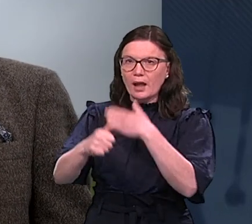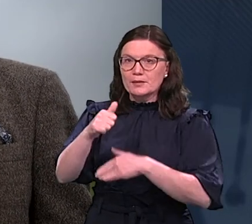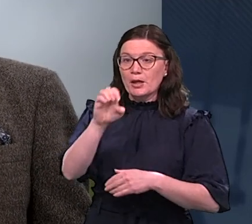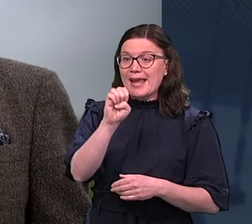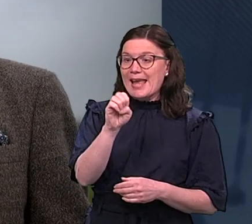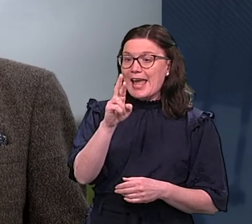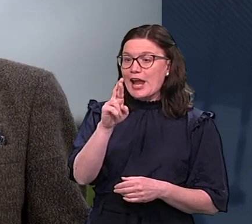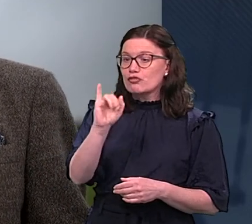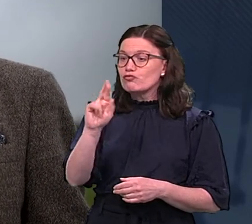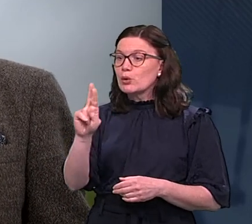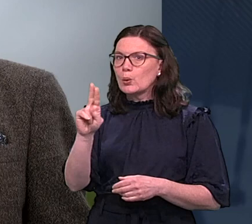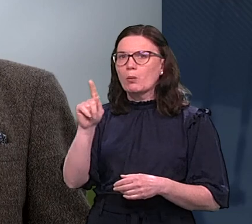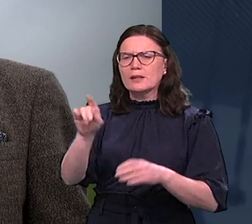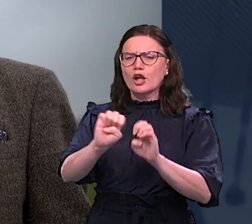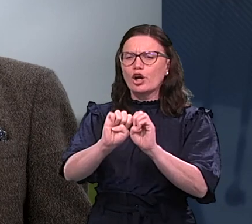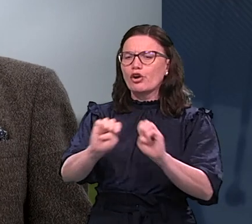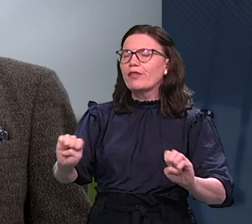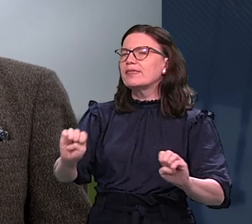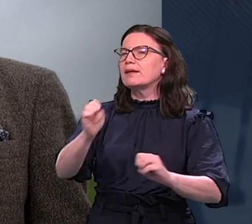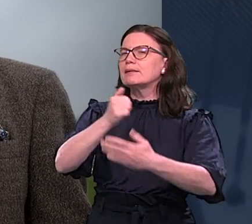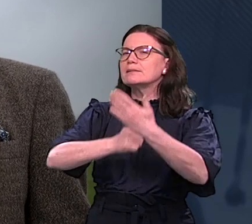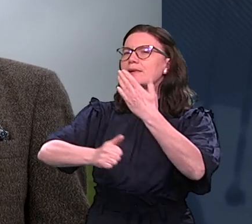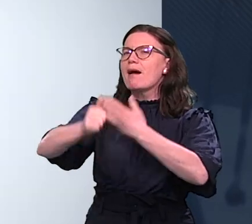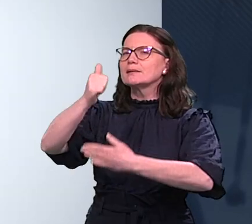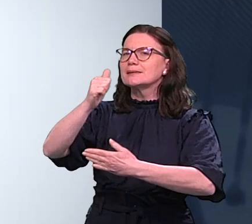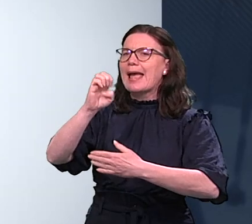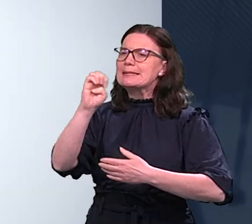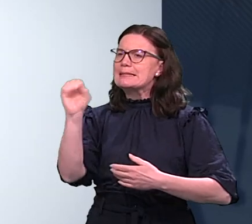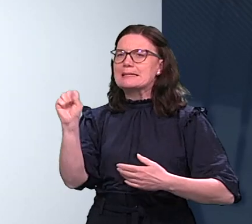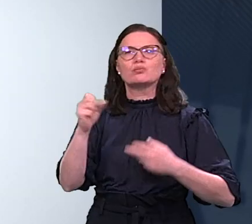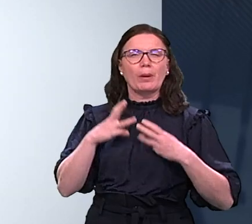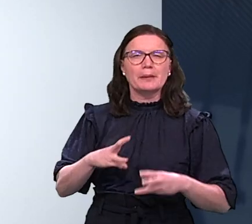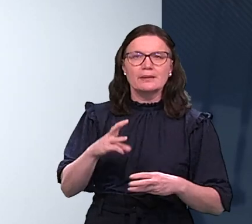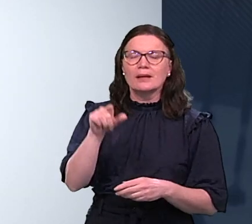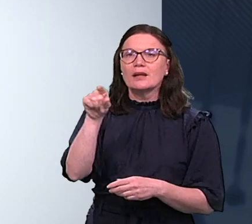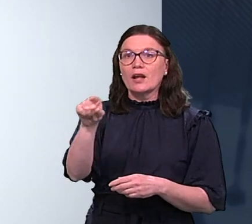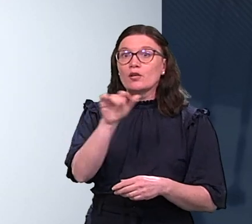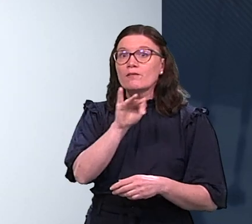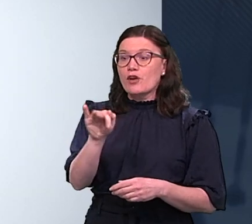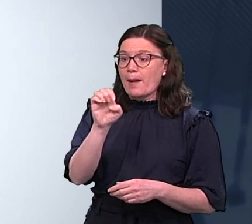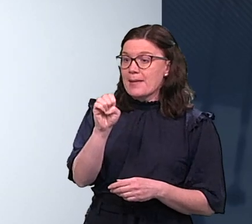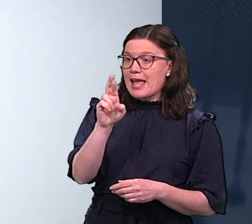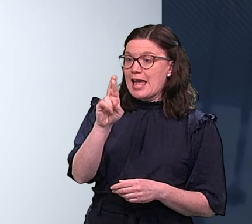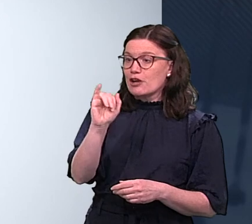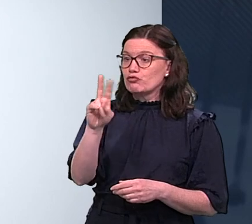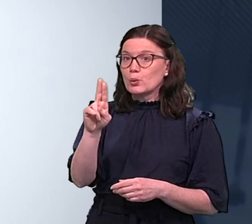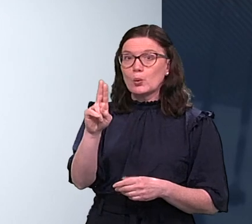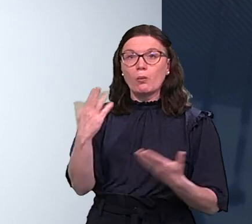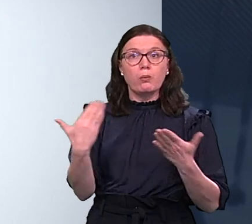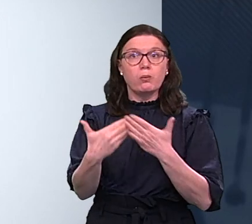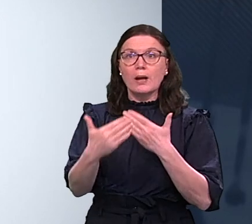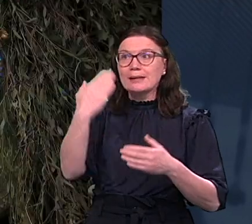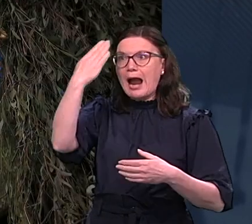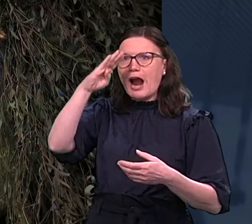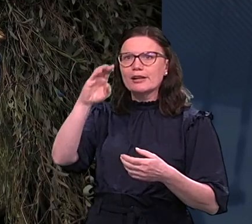goddess, the earth goddess. And it's from Eru that Ireland gets its name, Era.